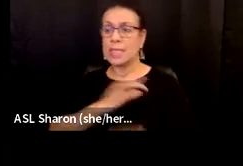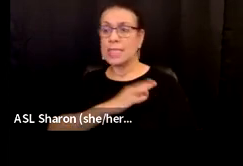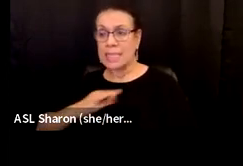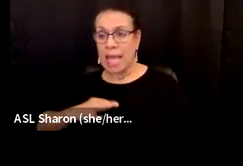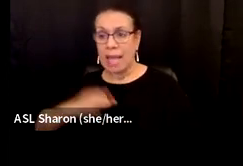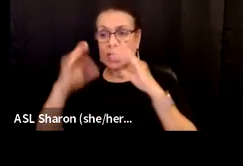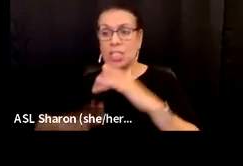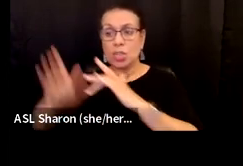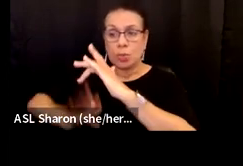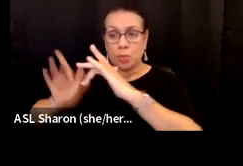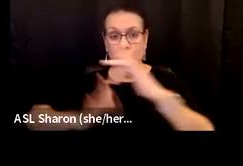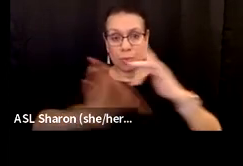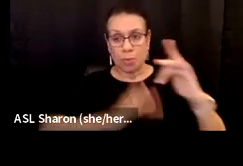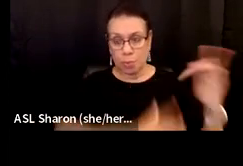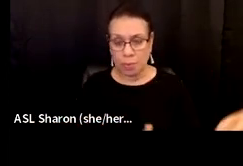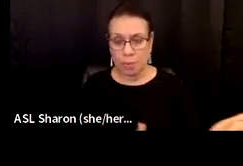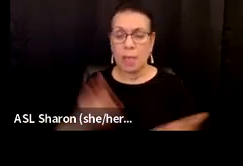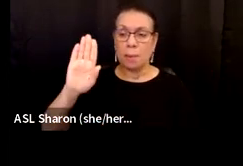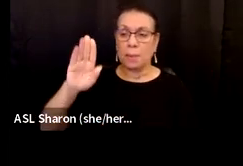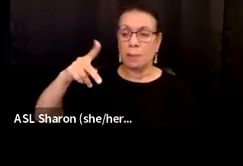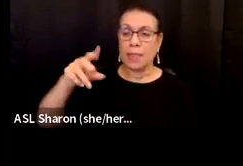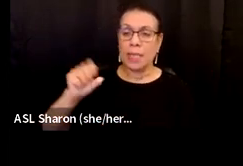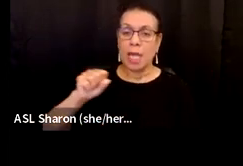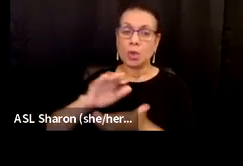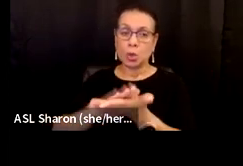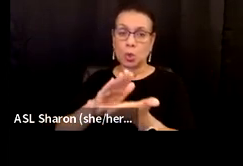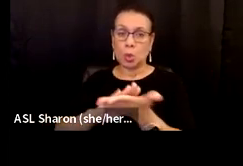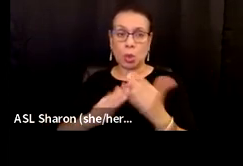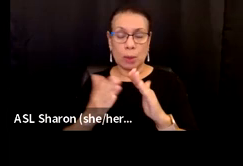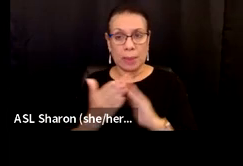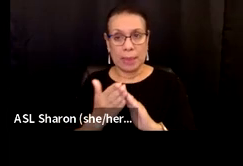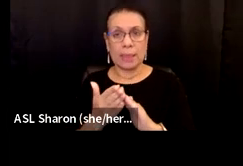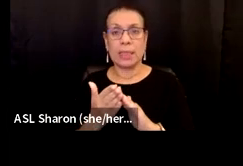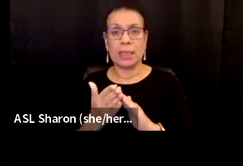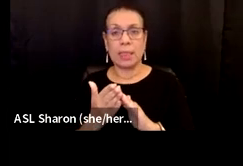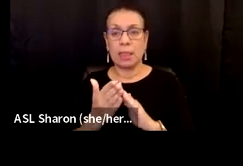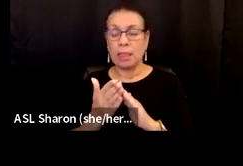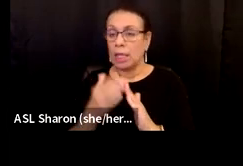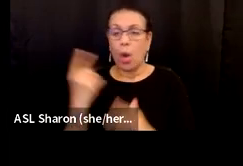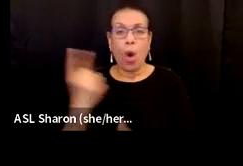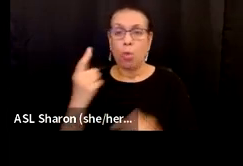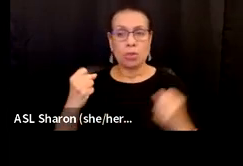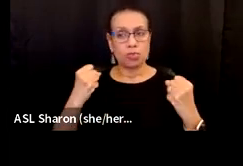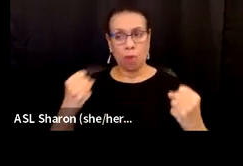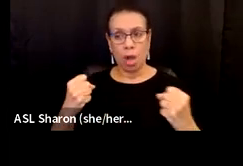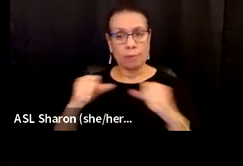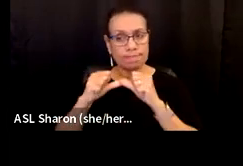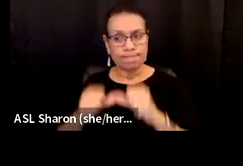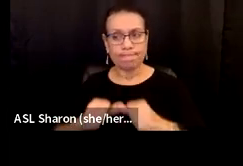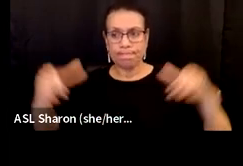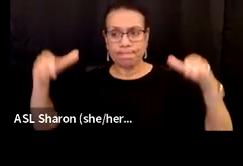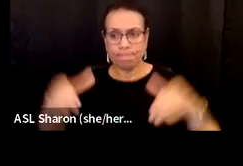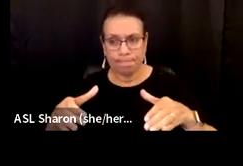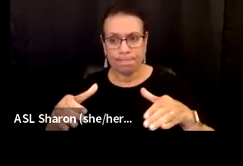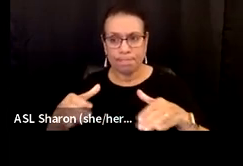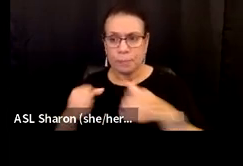students the boston public schools community does what it has always done which is to rally the support